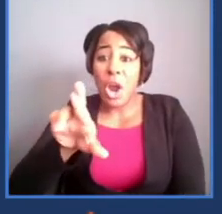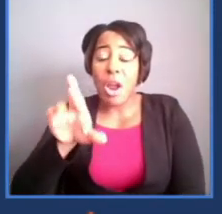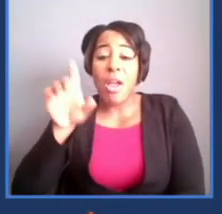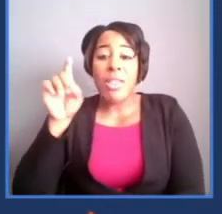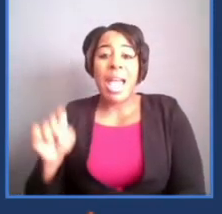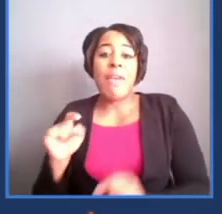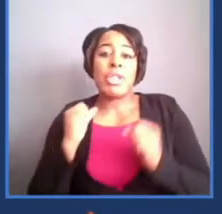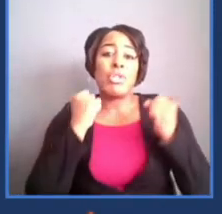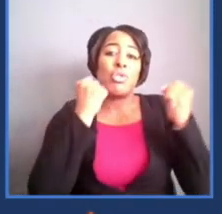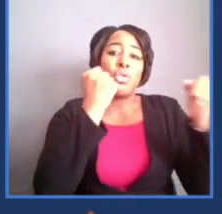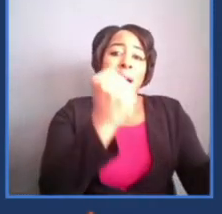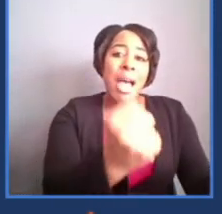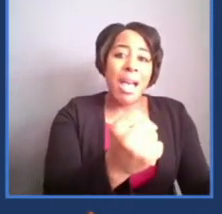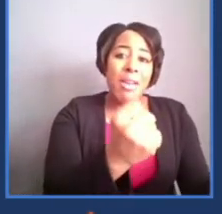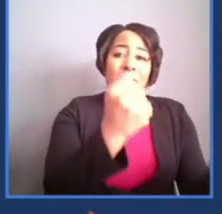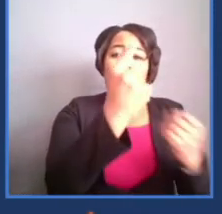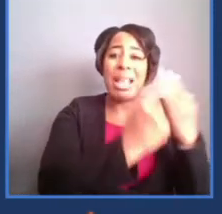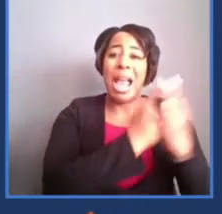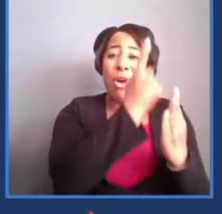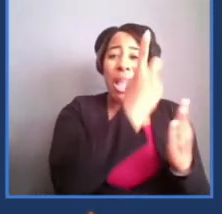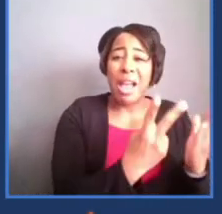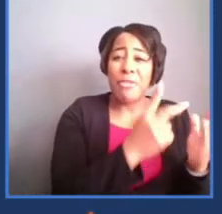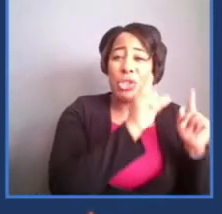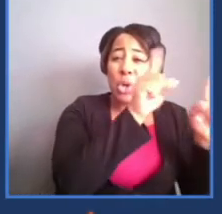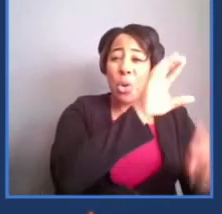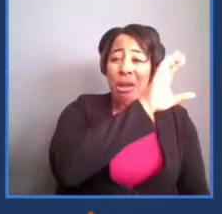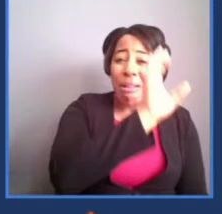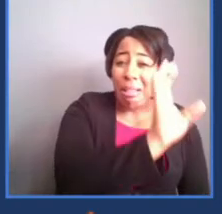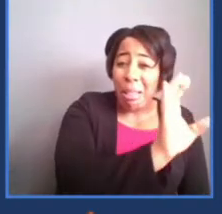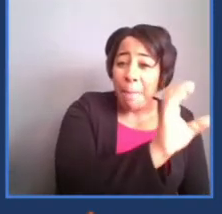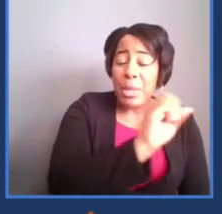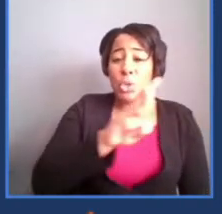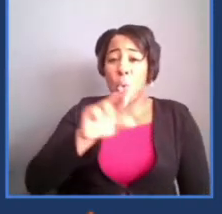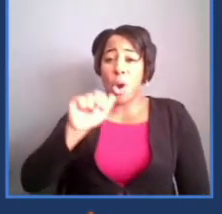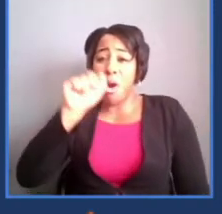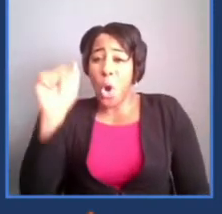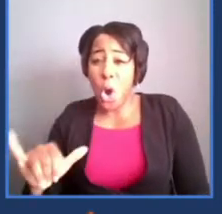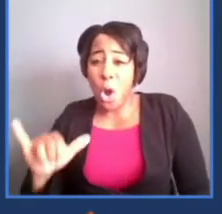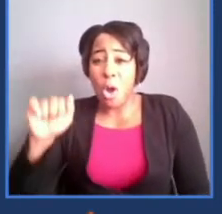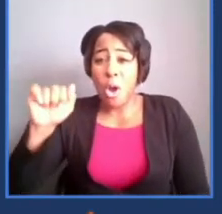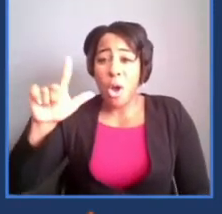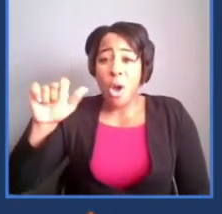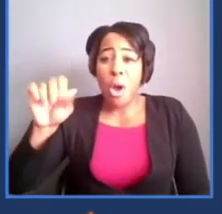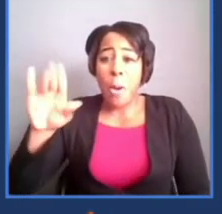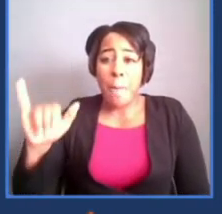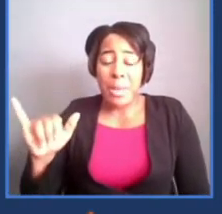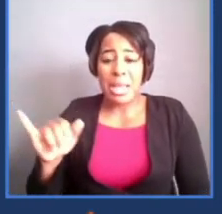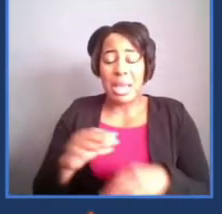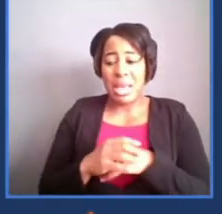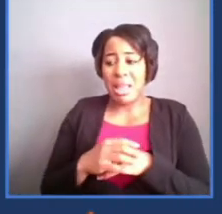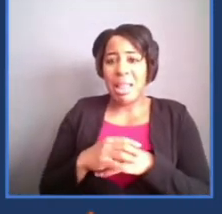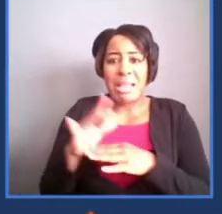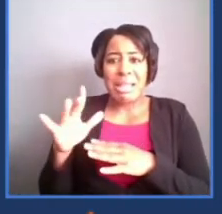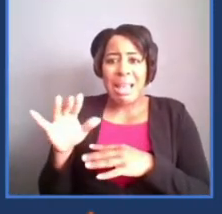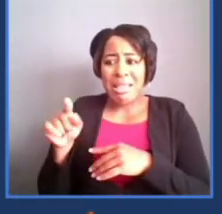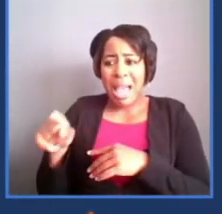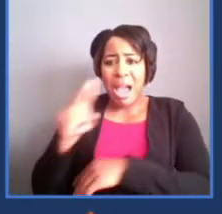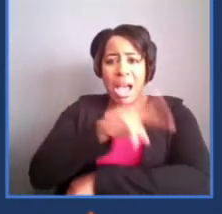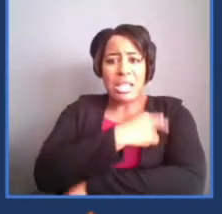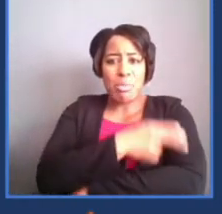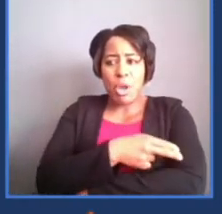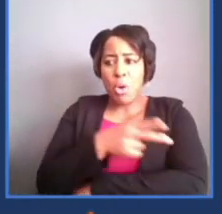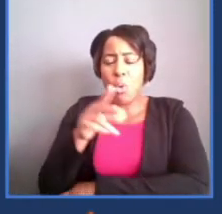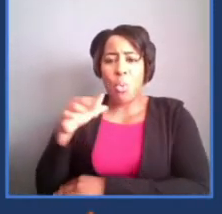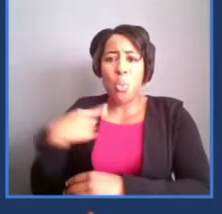Columbus or Albany. And it's one of 9 hospitals we've lost in Georgia in the last 10 years. You sent me and